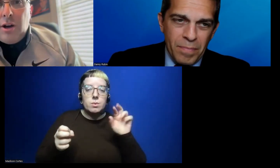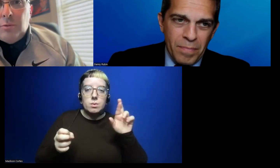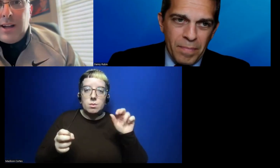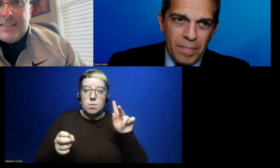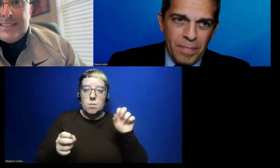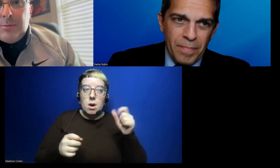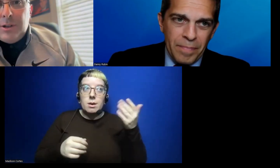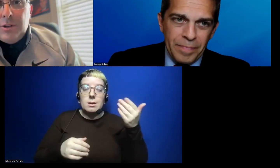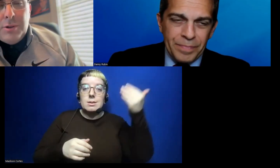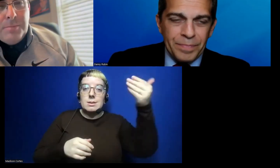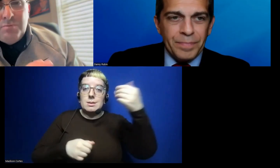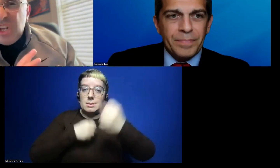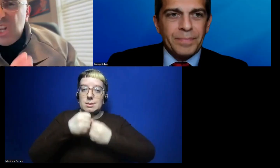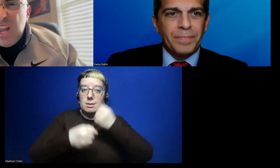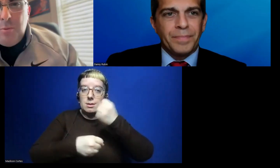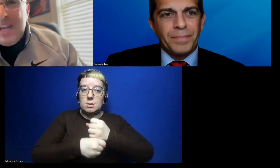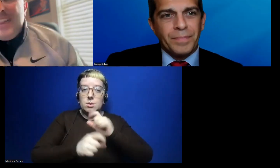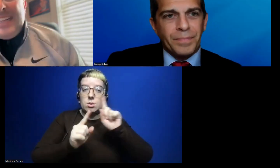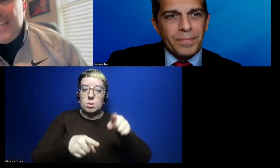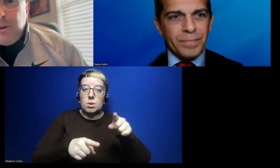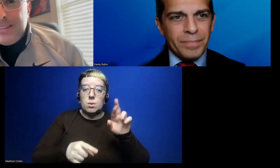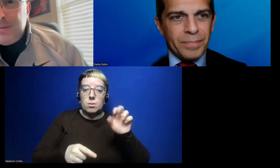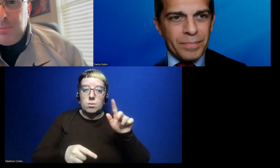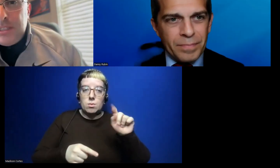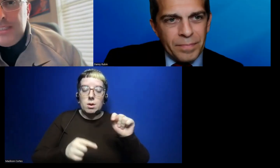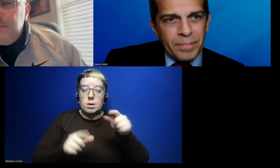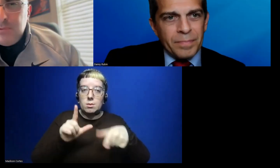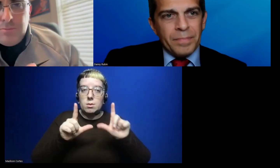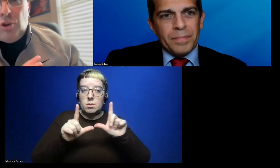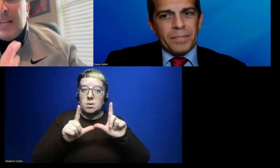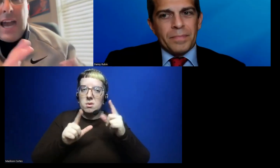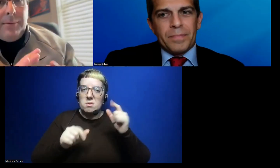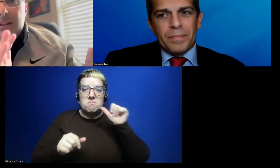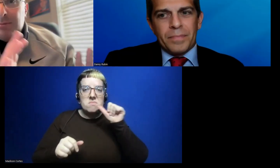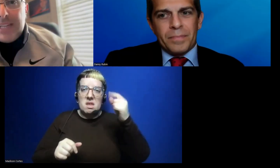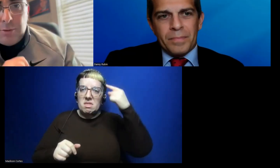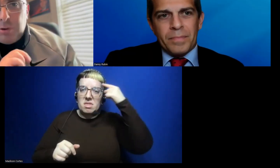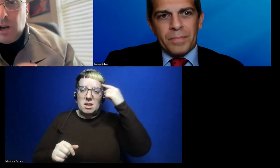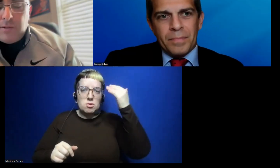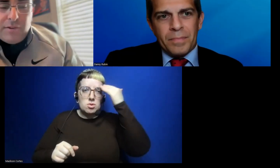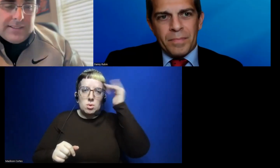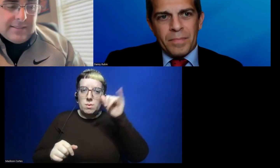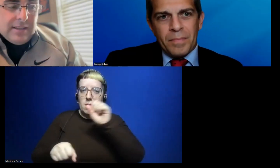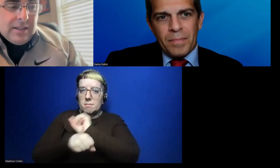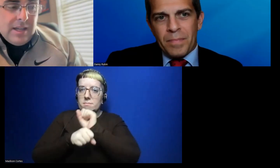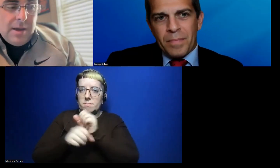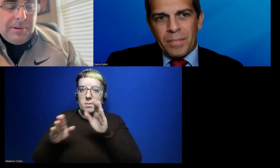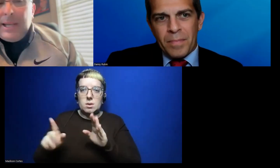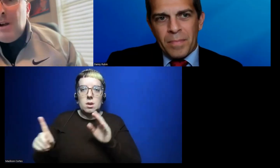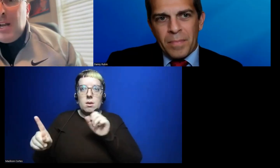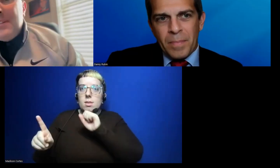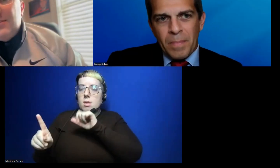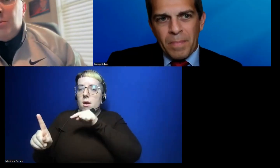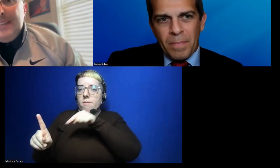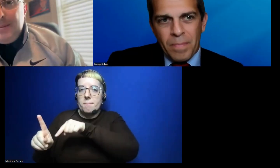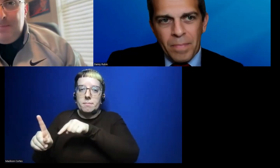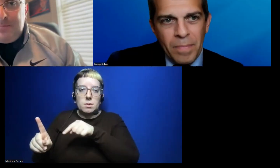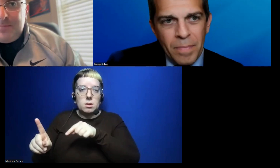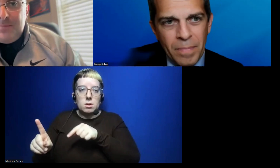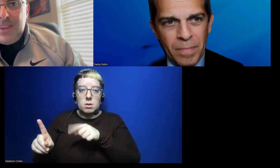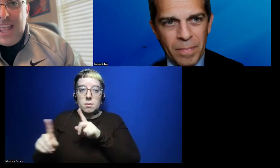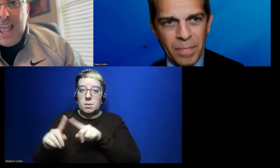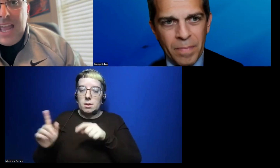go to Rockets, get renewed. We didn't think they knew this employee. Great guy. We loved him to death, worked hard for us. But they brought up this